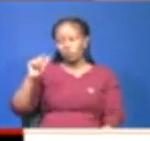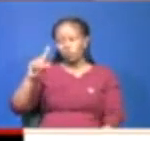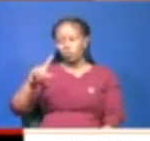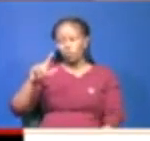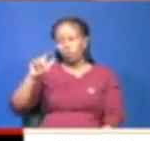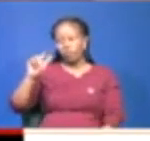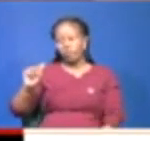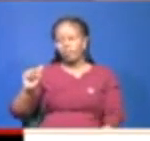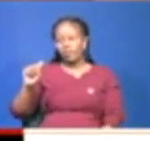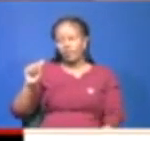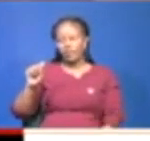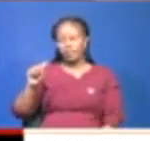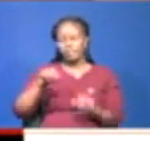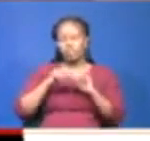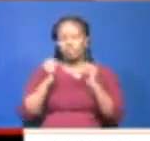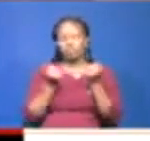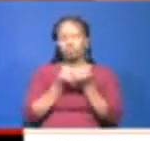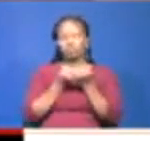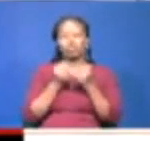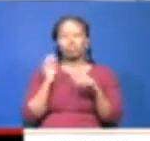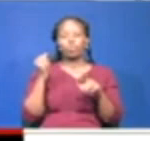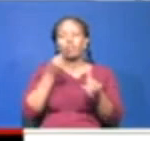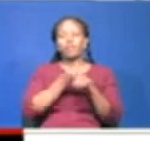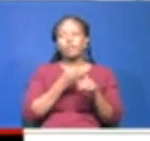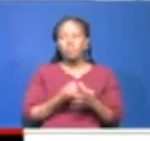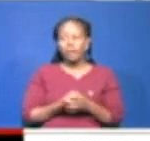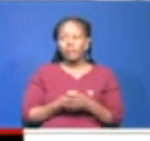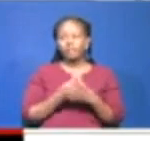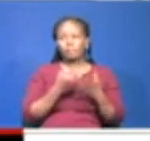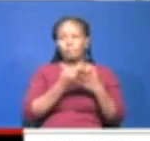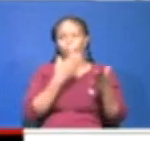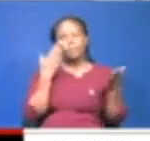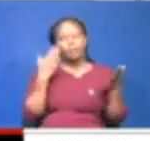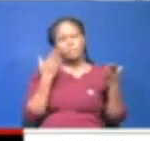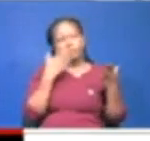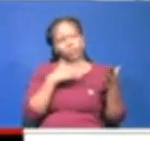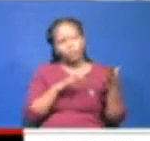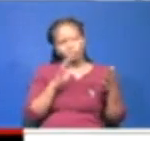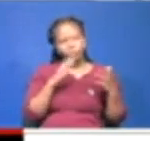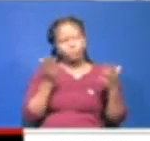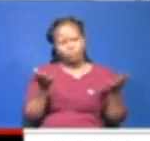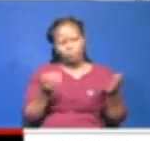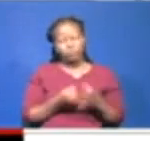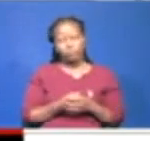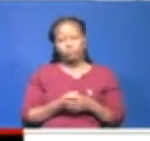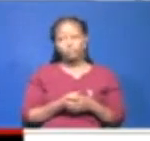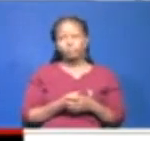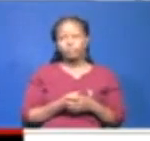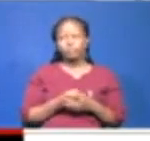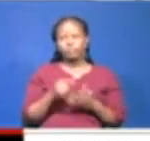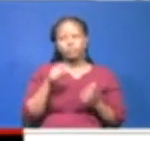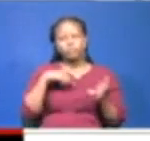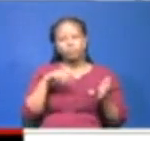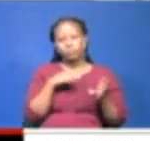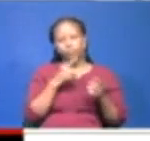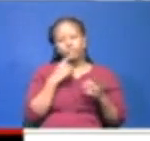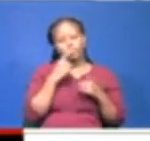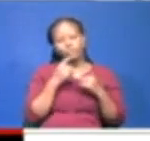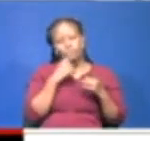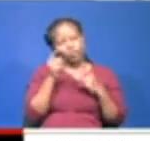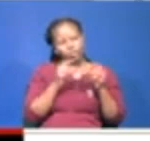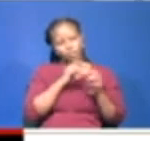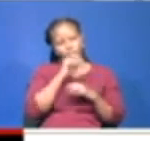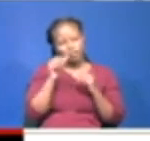of the Vice President Social Impact at Yara Africa. Before I let you go, we were talking about, the